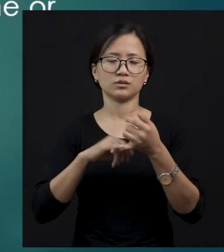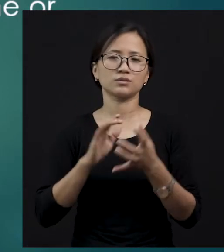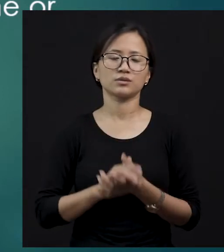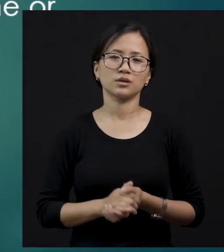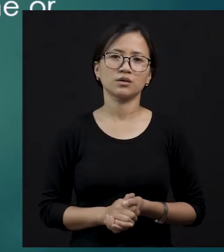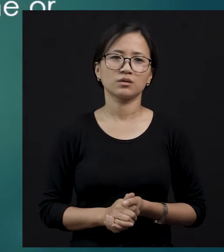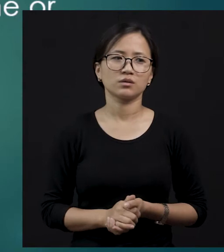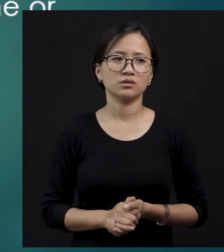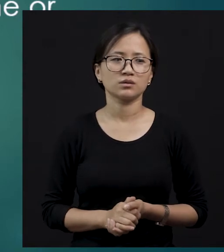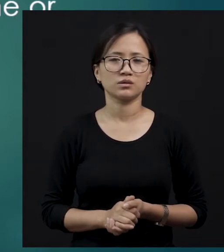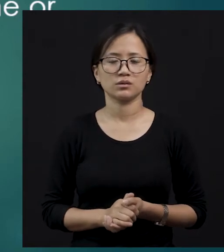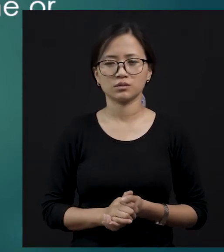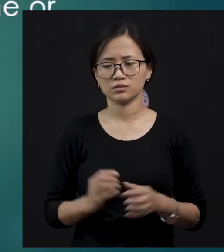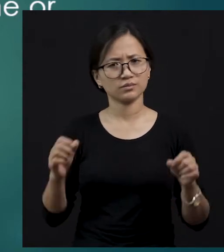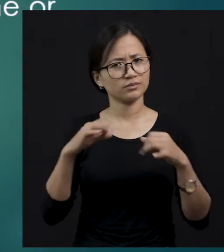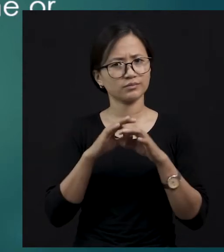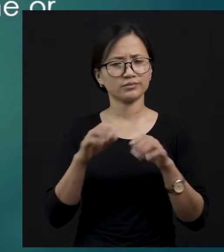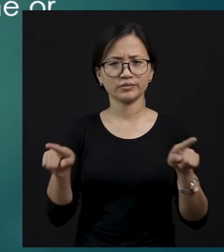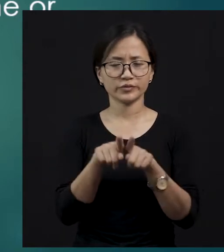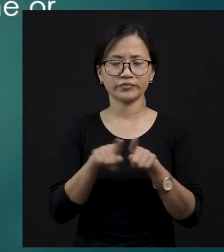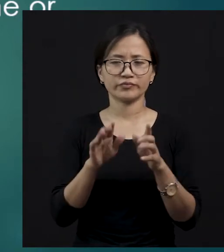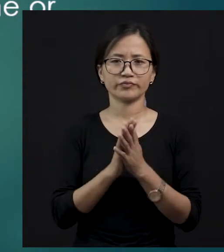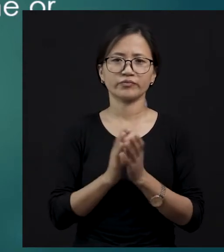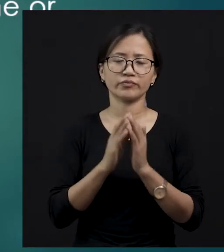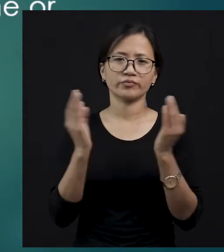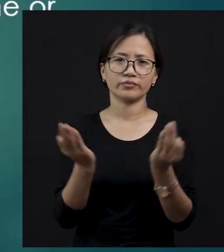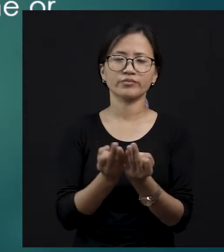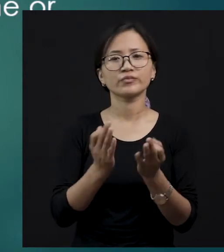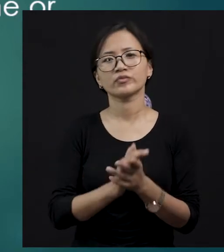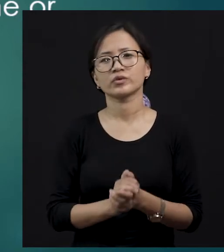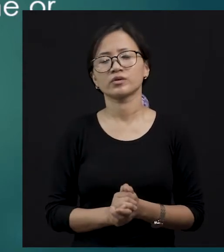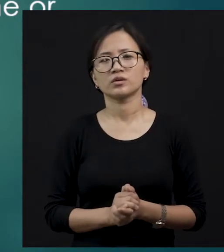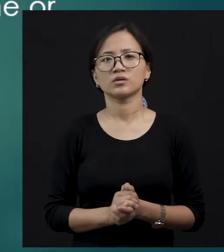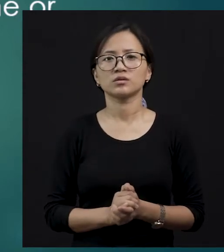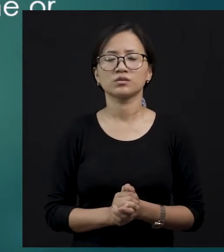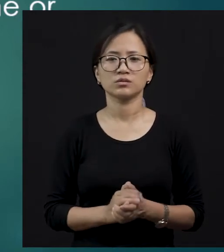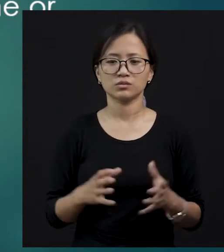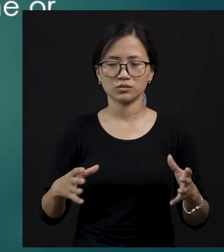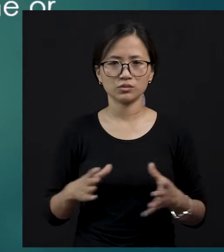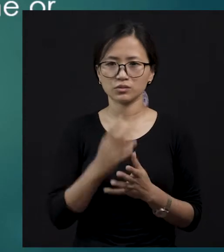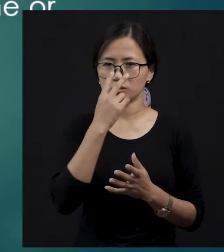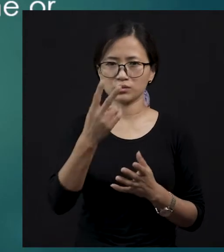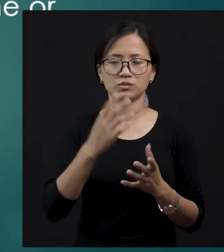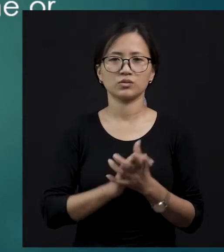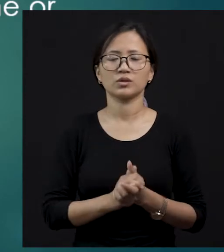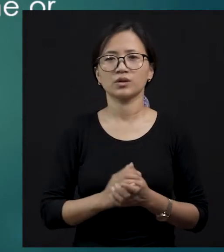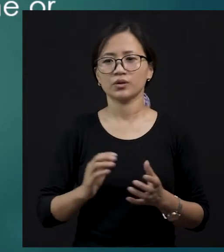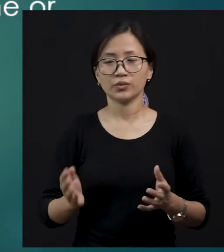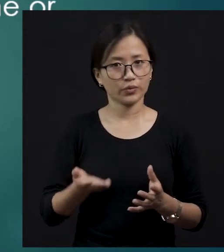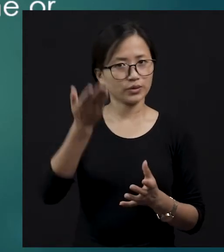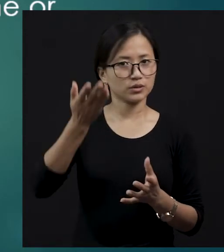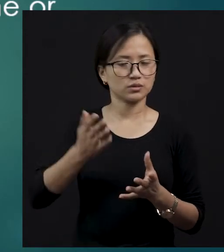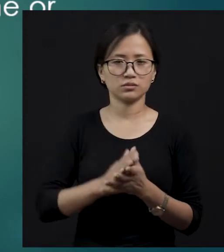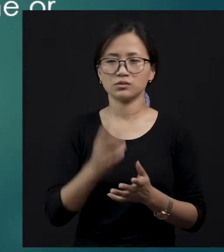kittens, isn't it? And so they're in the same family, we call kittens. All the kittens of the mongoose would be raised in a group, not looked after by one single